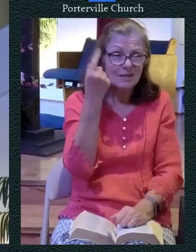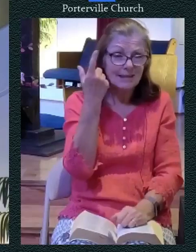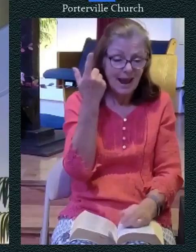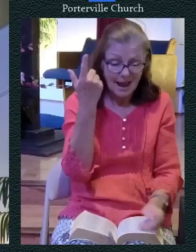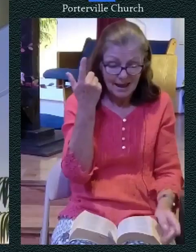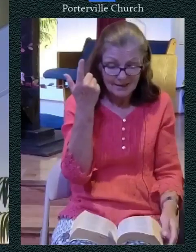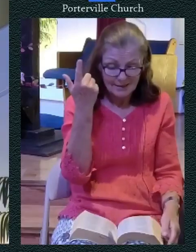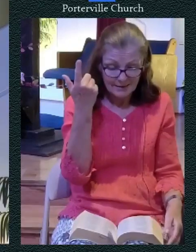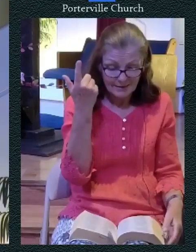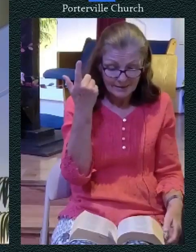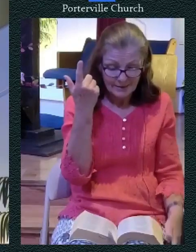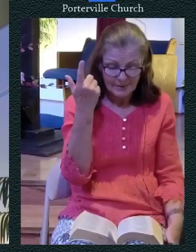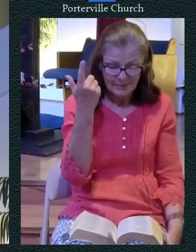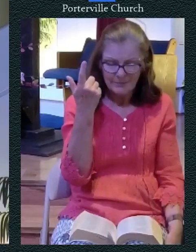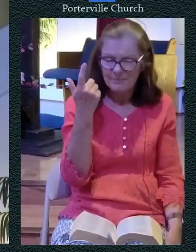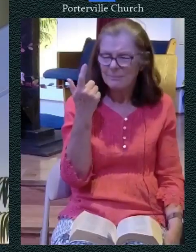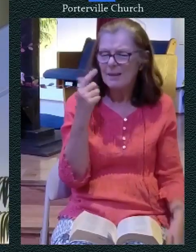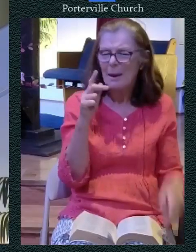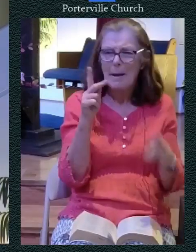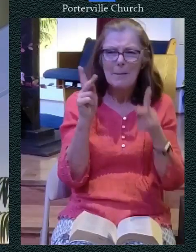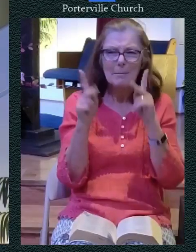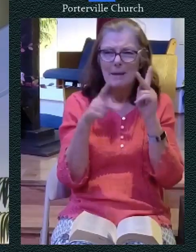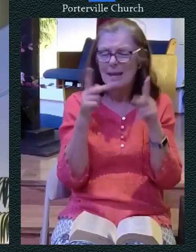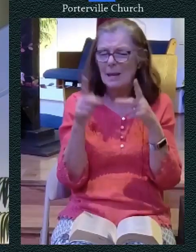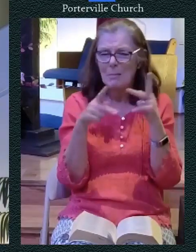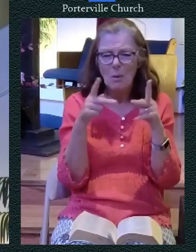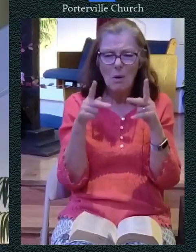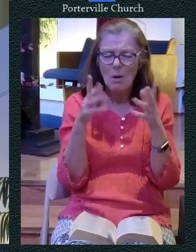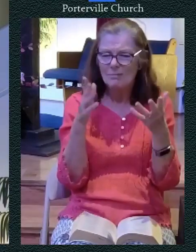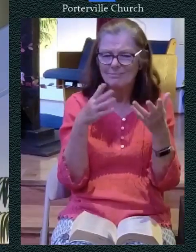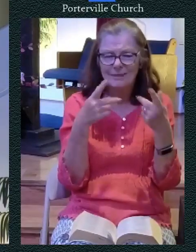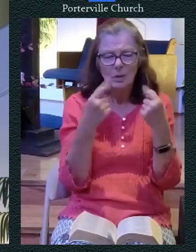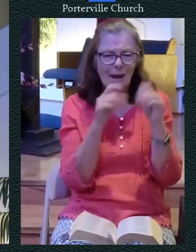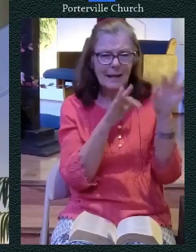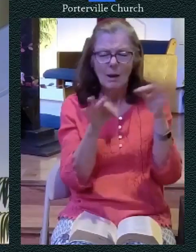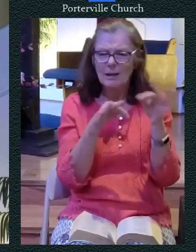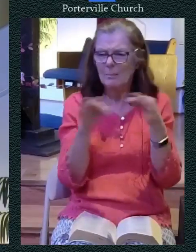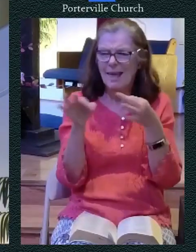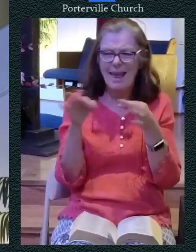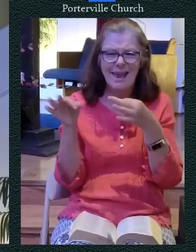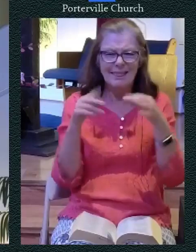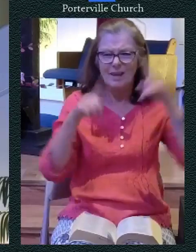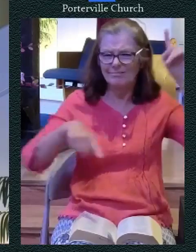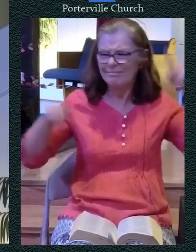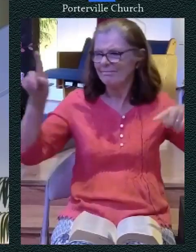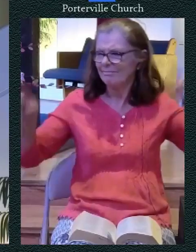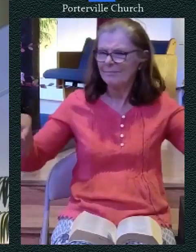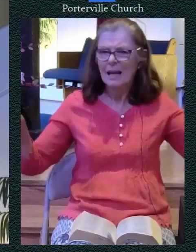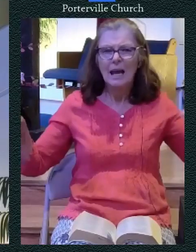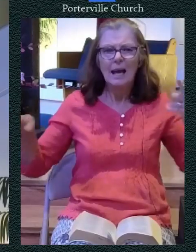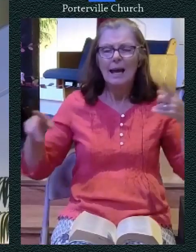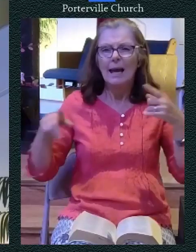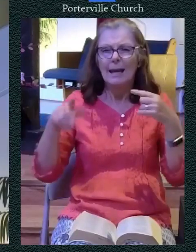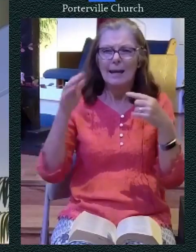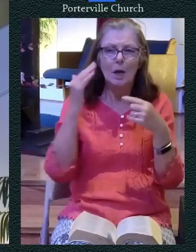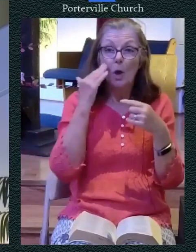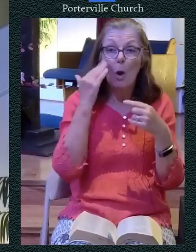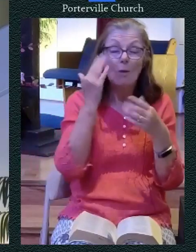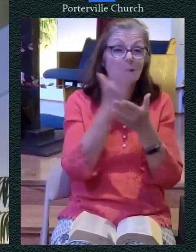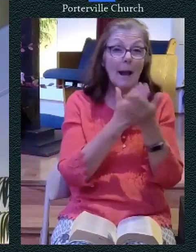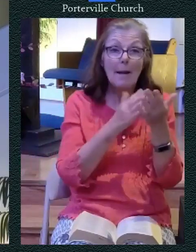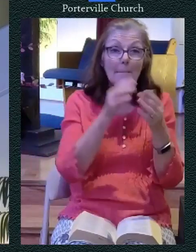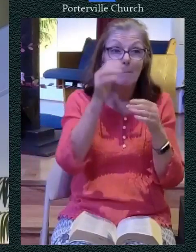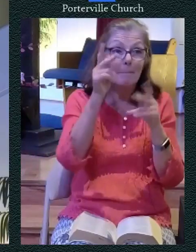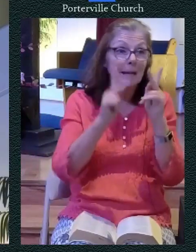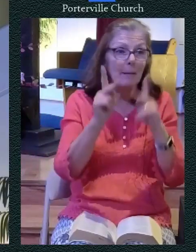The commentators are all over the map, and whenever you see that happen, you know that they're struggling to figure out, what is this saying